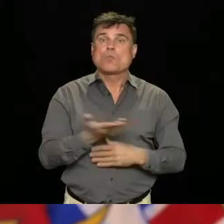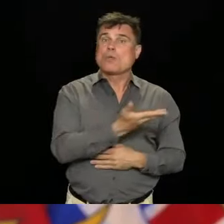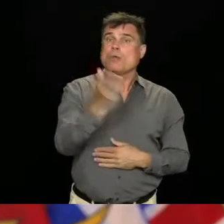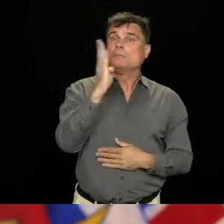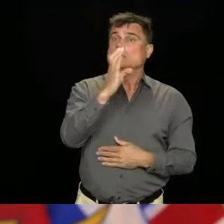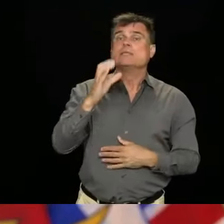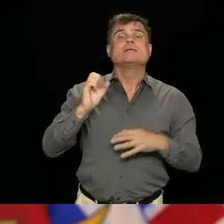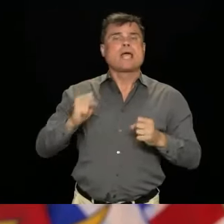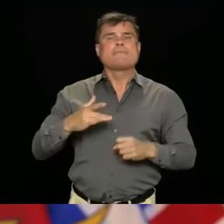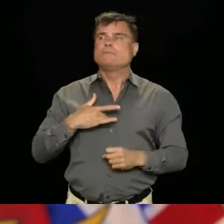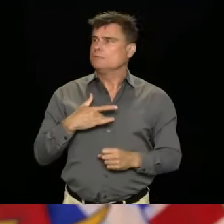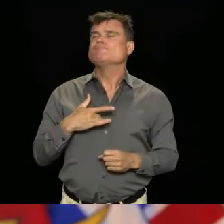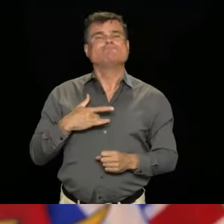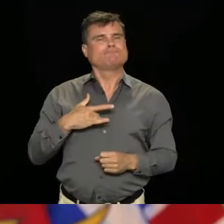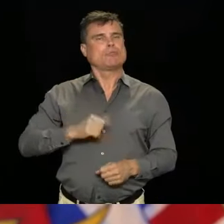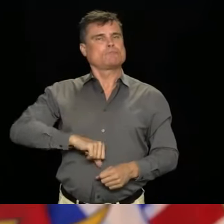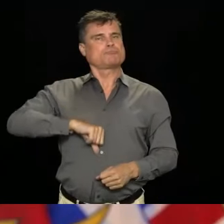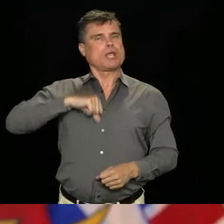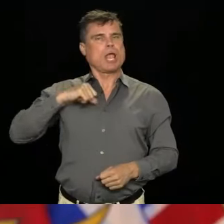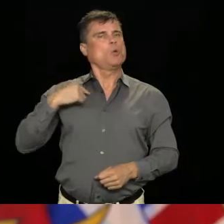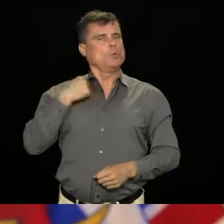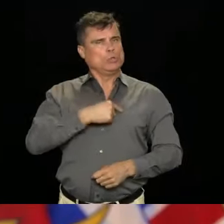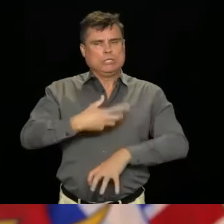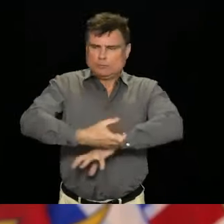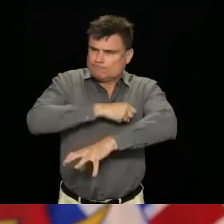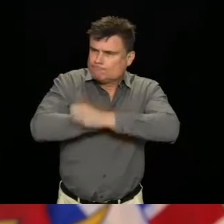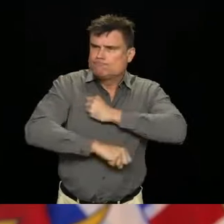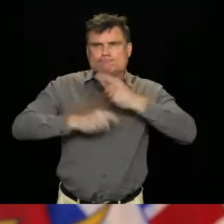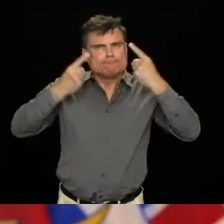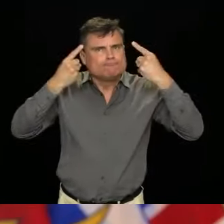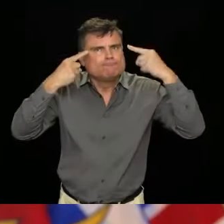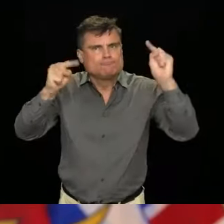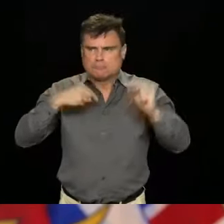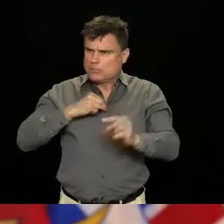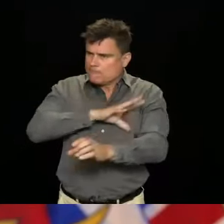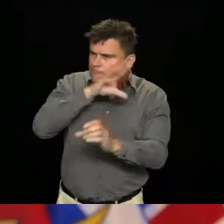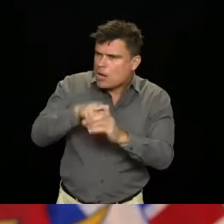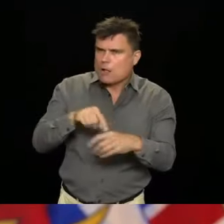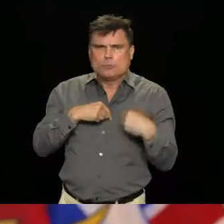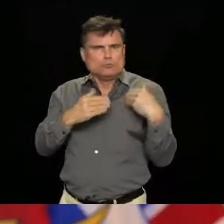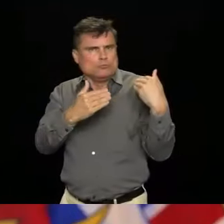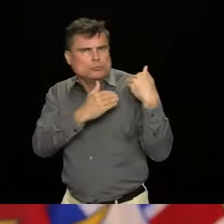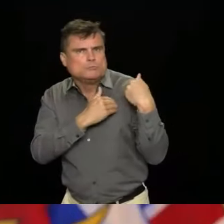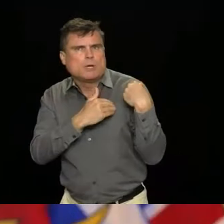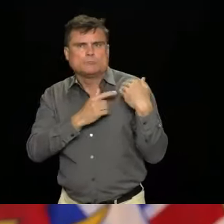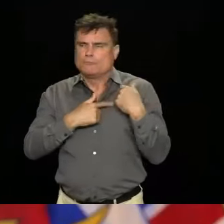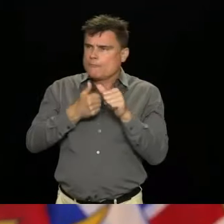in this. It really has been exceptional to see people pulling together as we fight